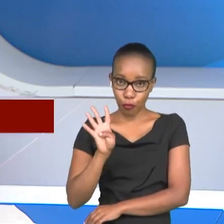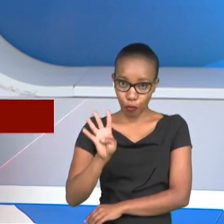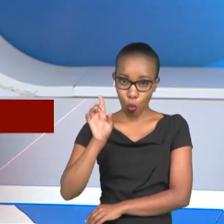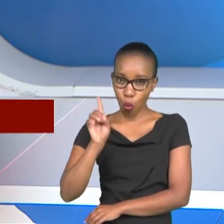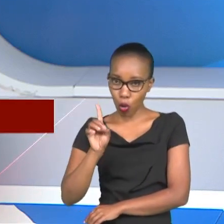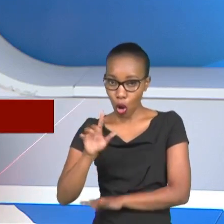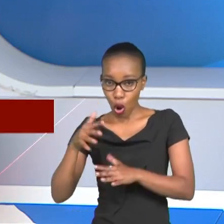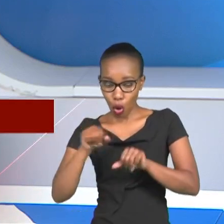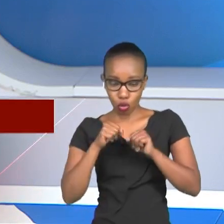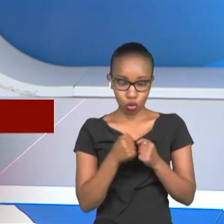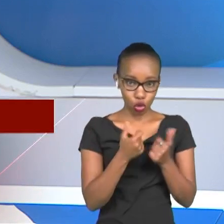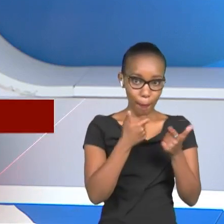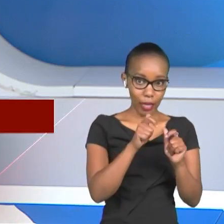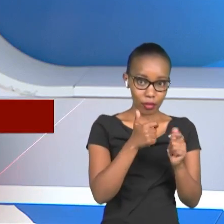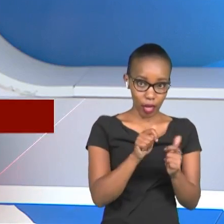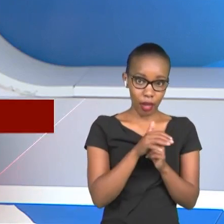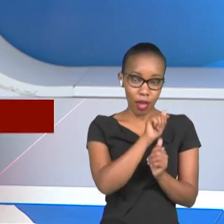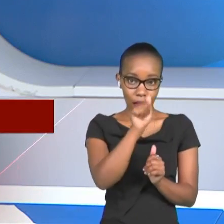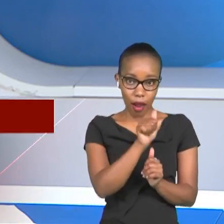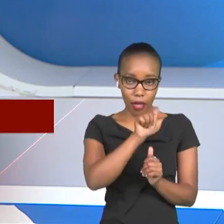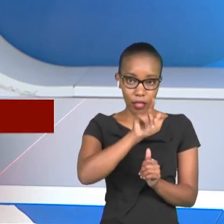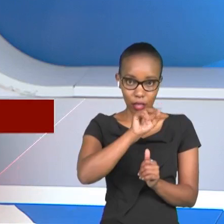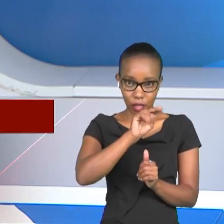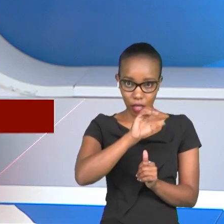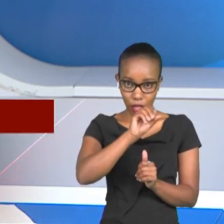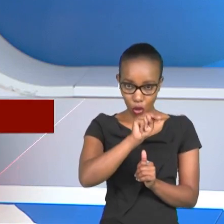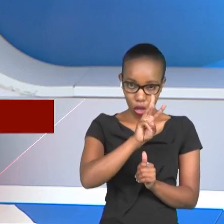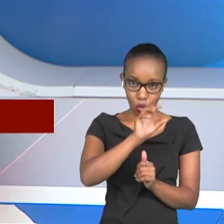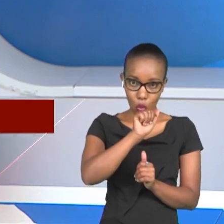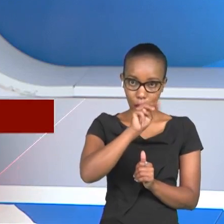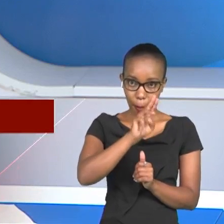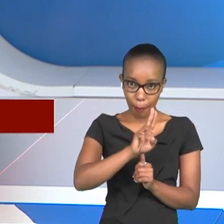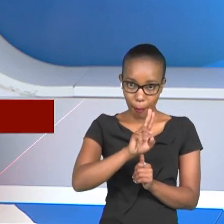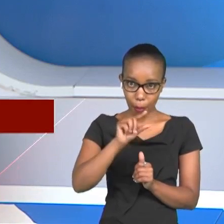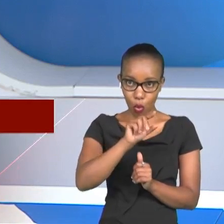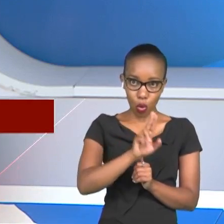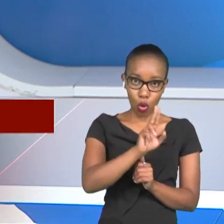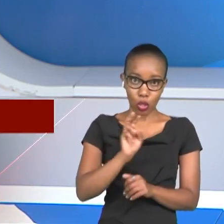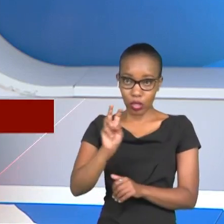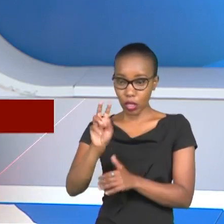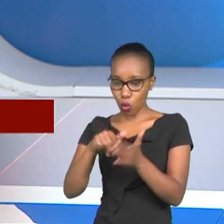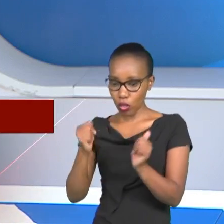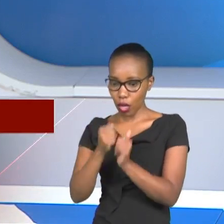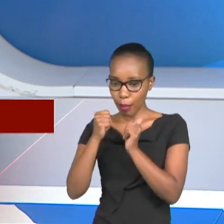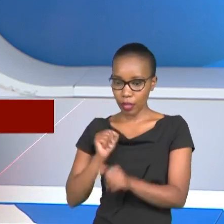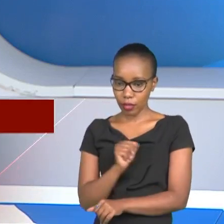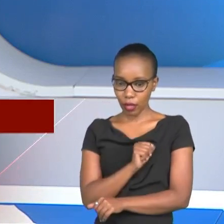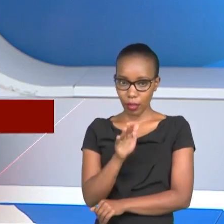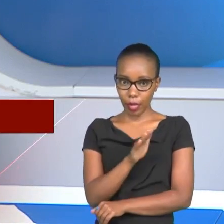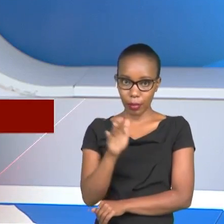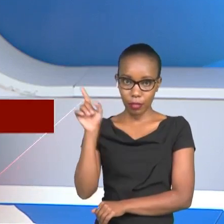111 or on my social media handles at Lincoln Wambogo and at SWITCHTVKENYA. Now, let's take a look at what's happening in the Senate.